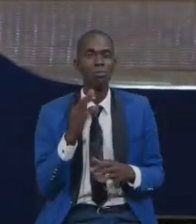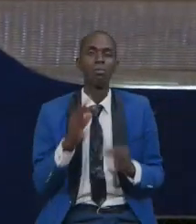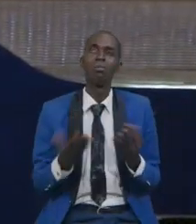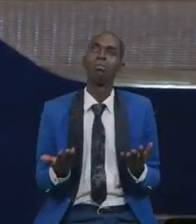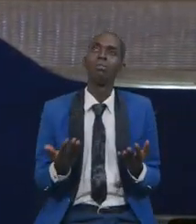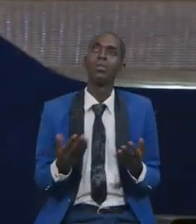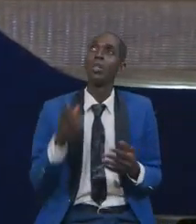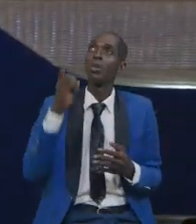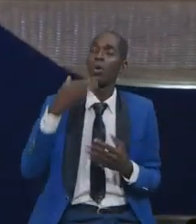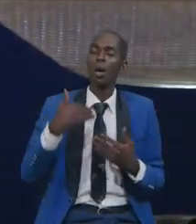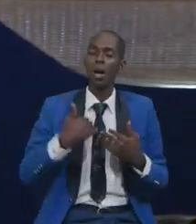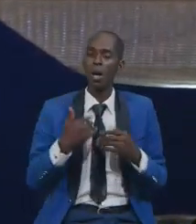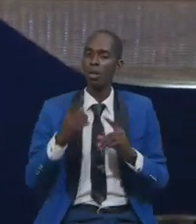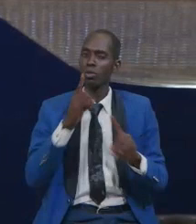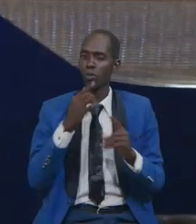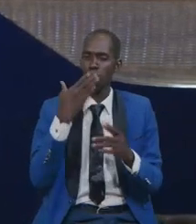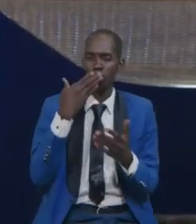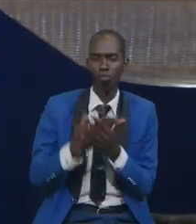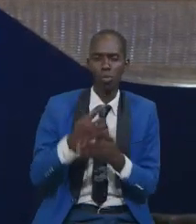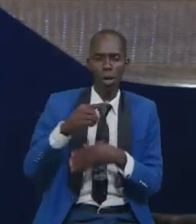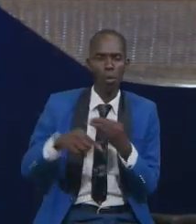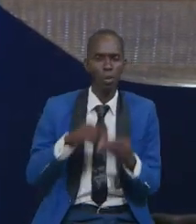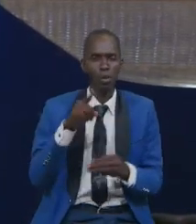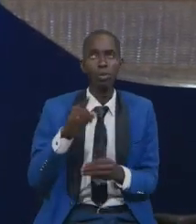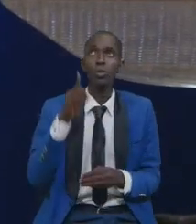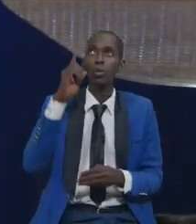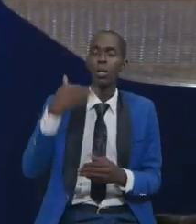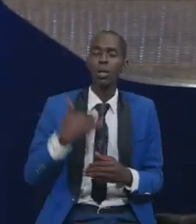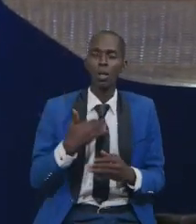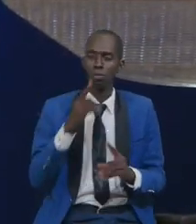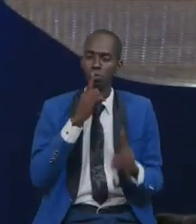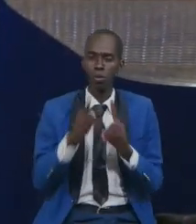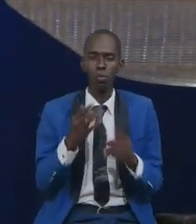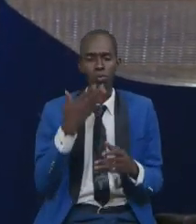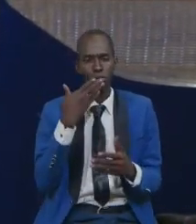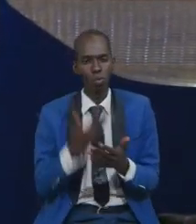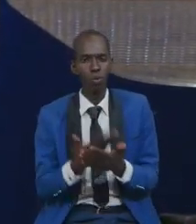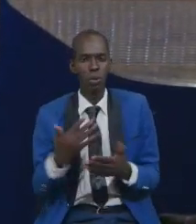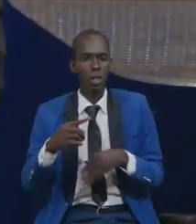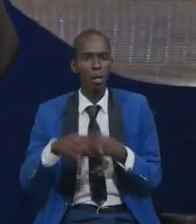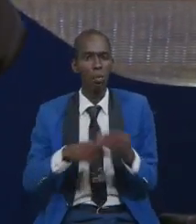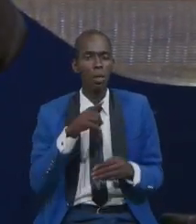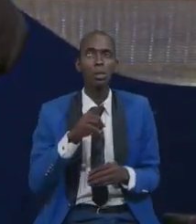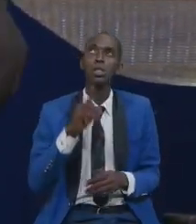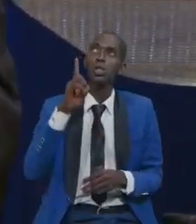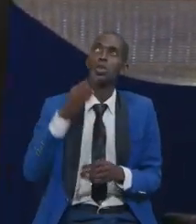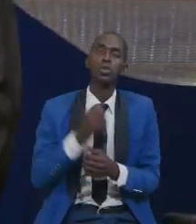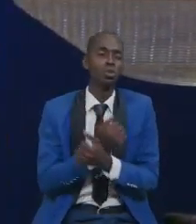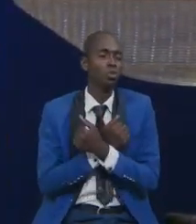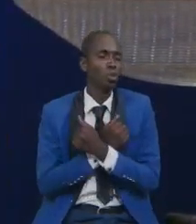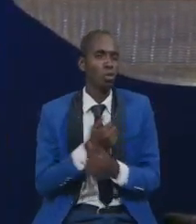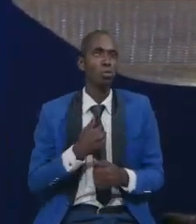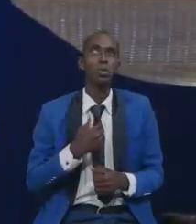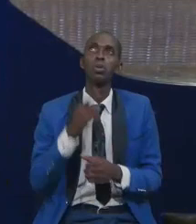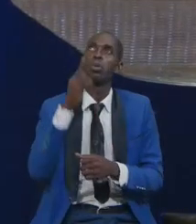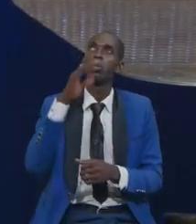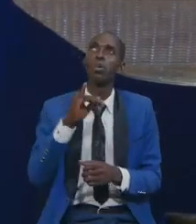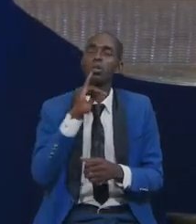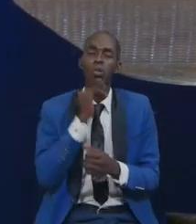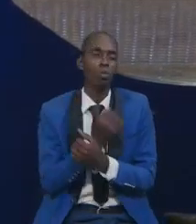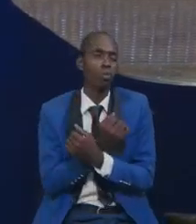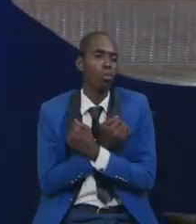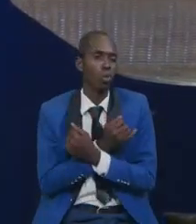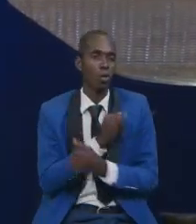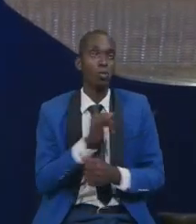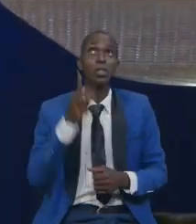spoken good concerning me, God has spoken well concerning me, he loves me, and God is love, and he's